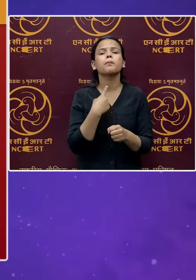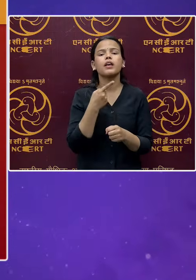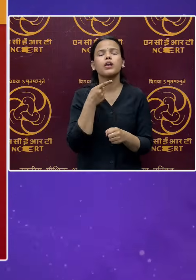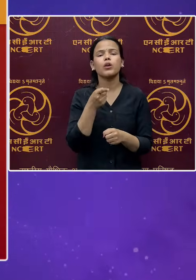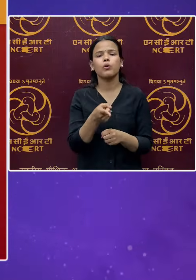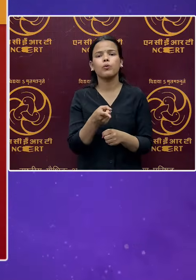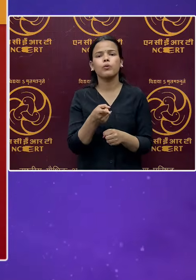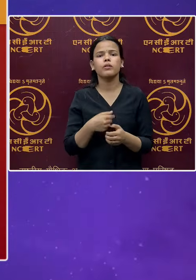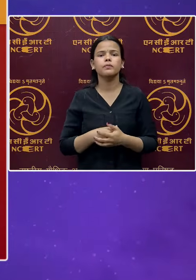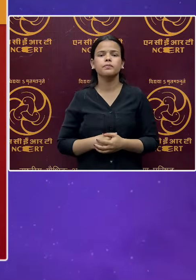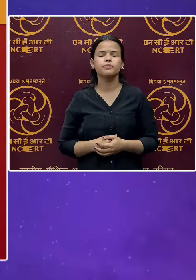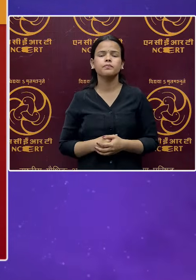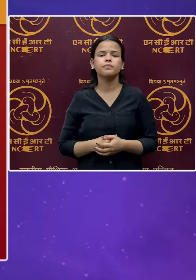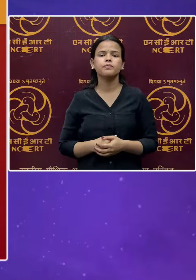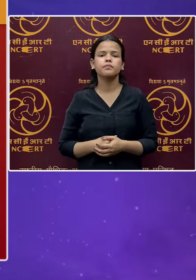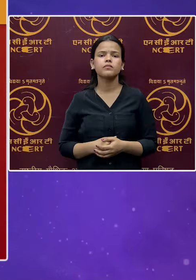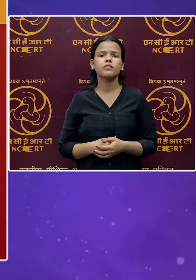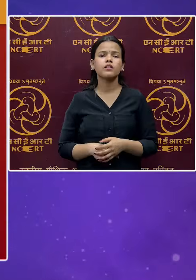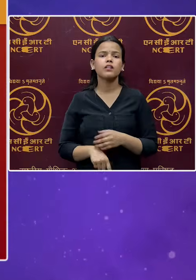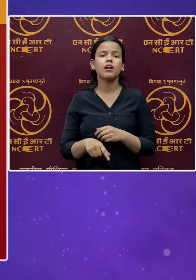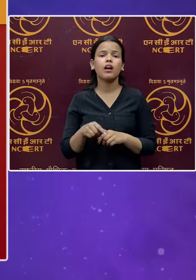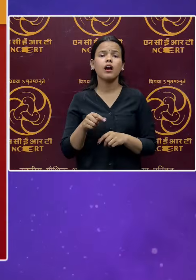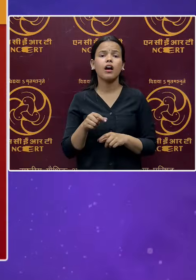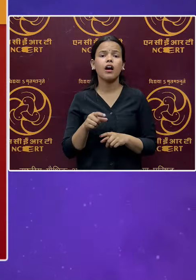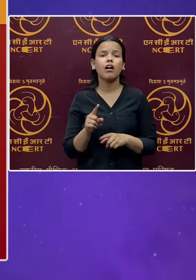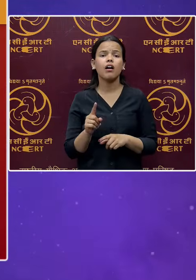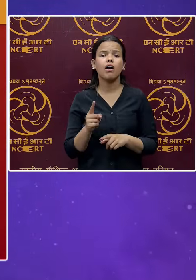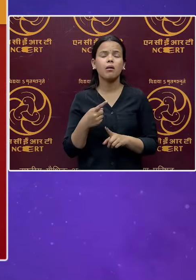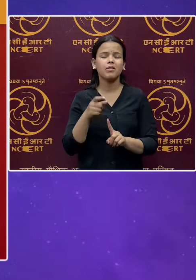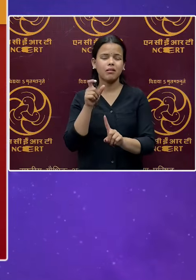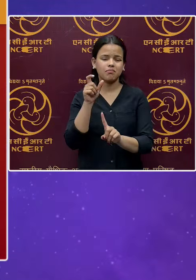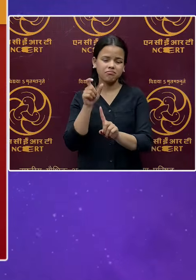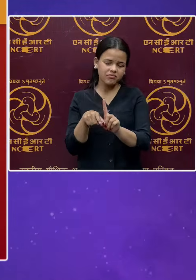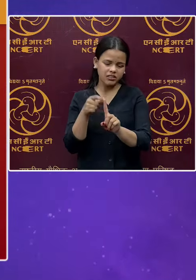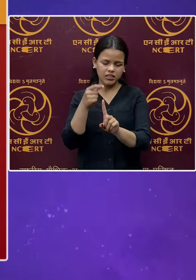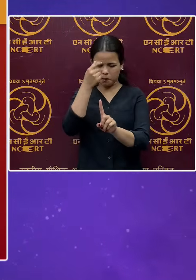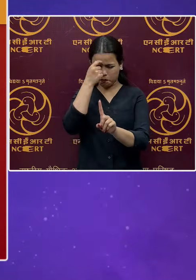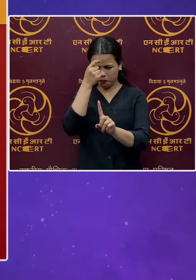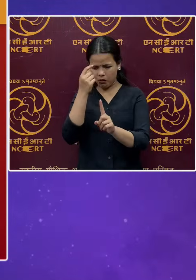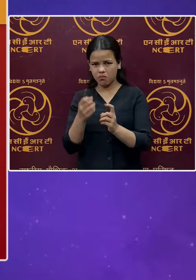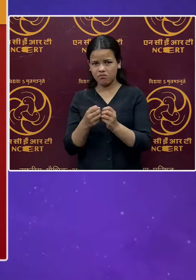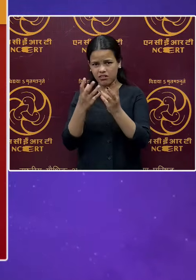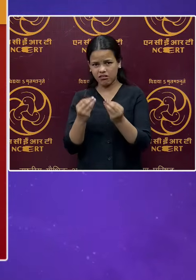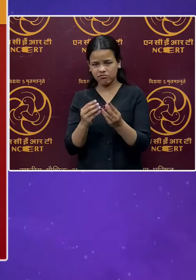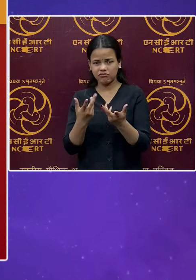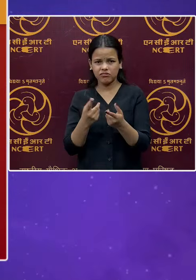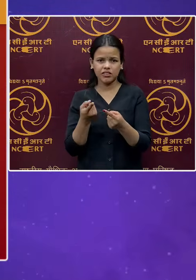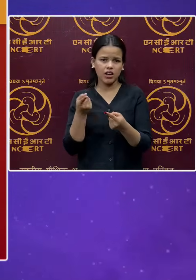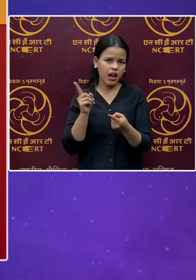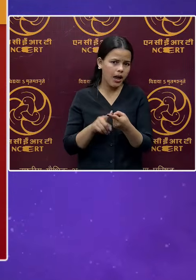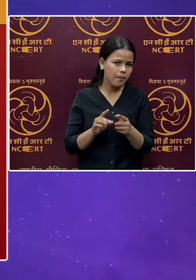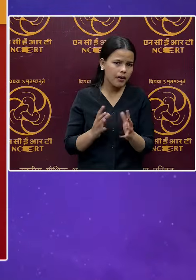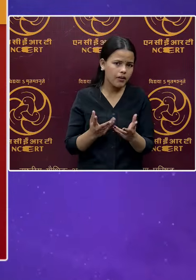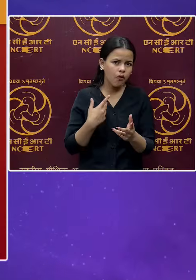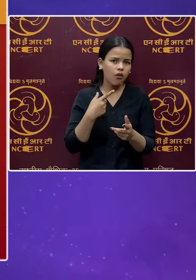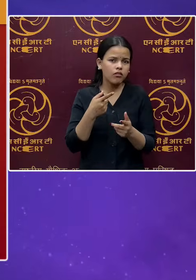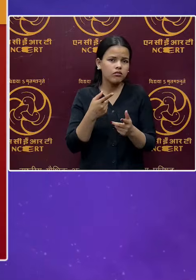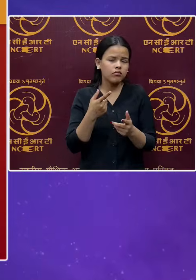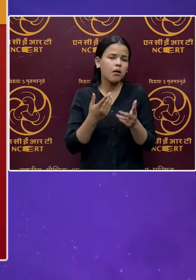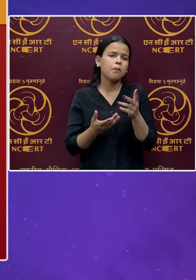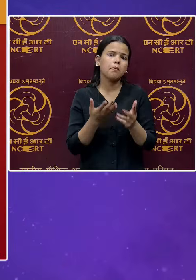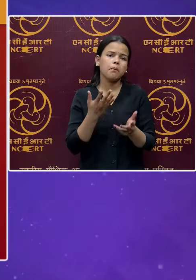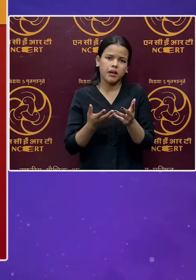the specific problem solving situations. Like, so what is going to happen, there will be the huge